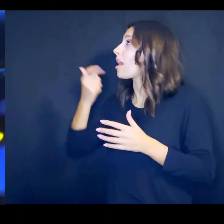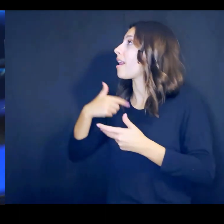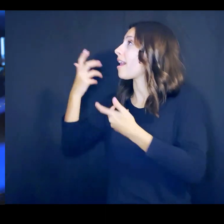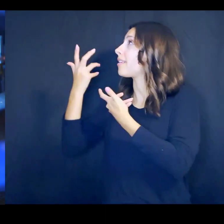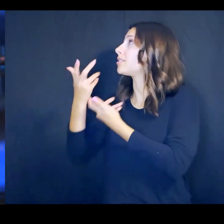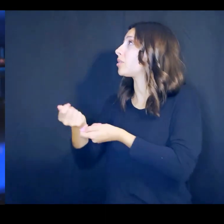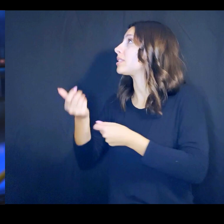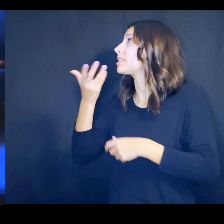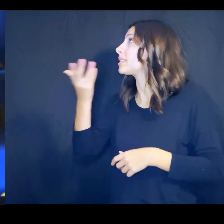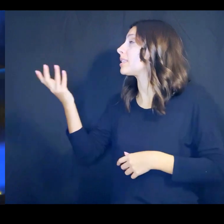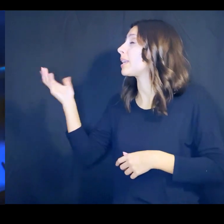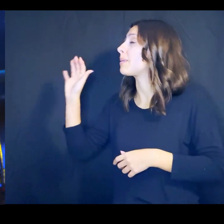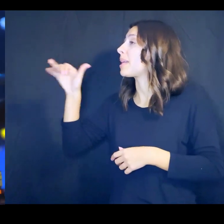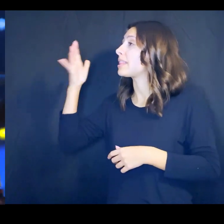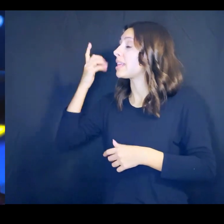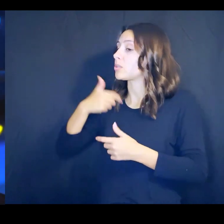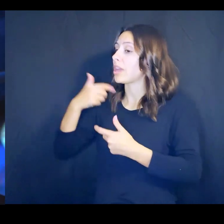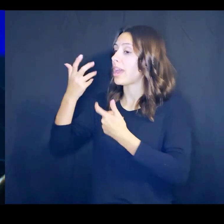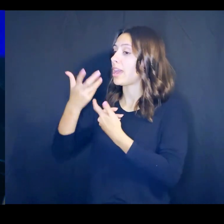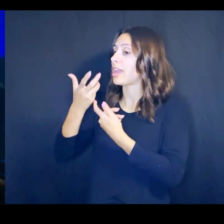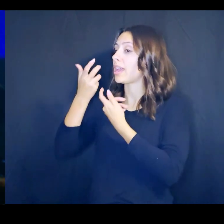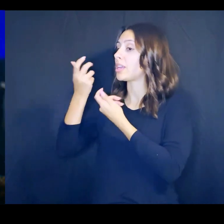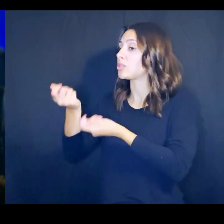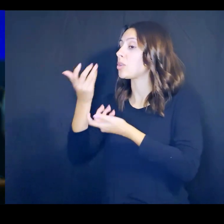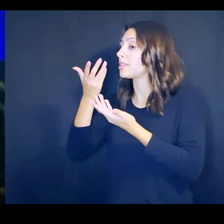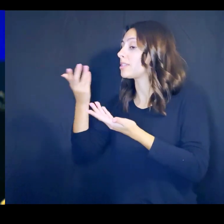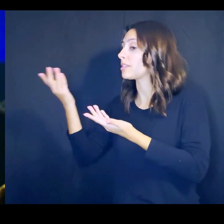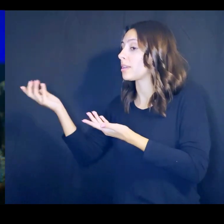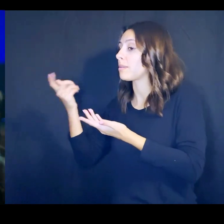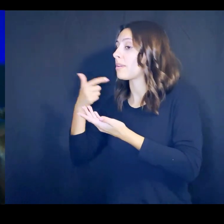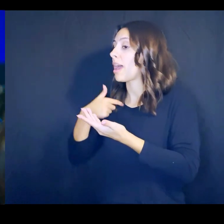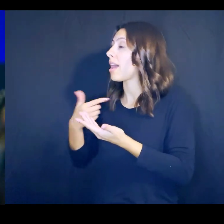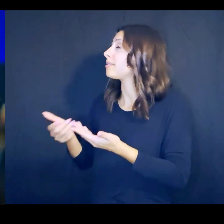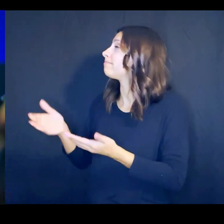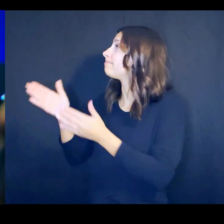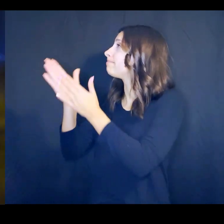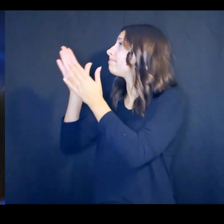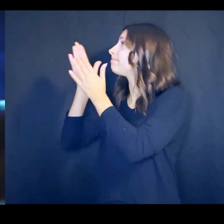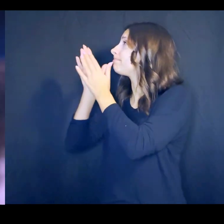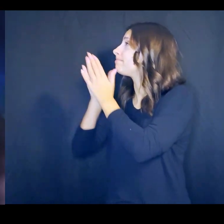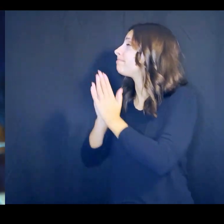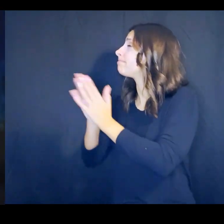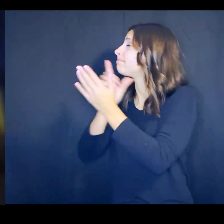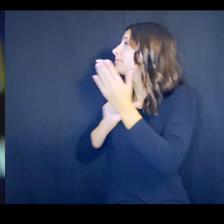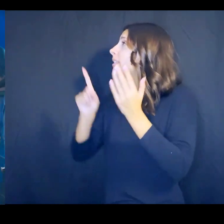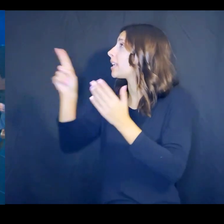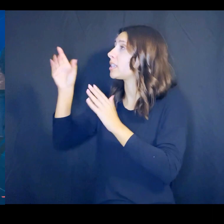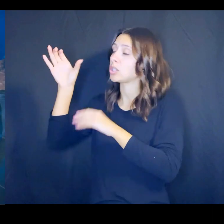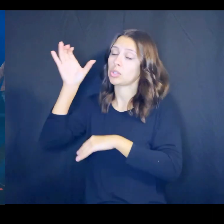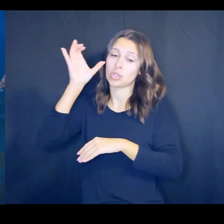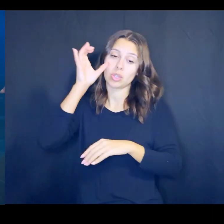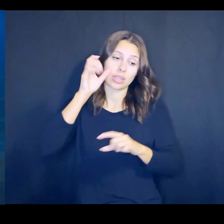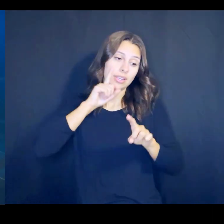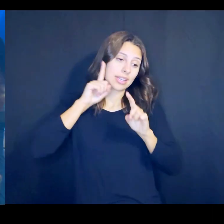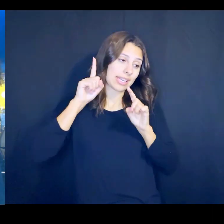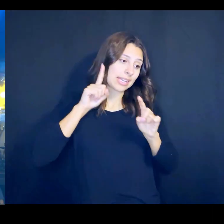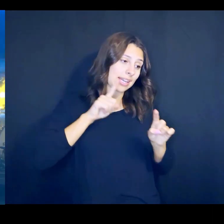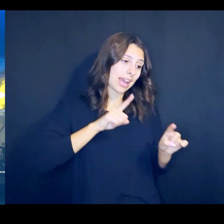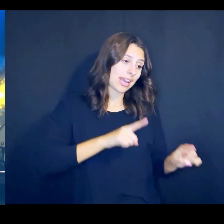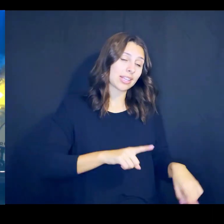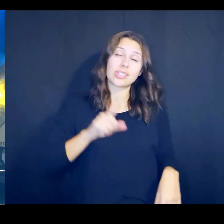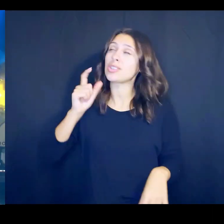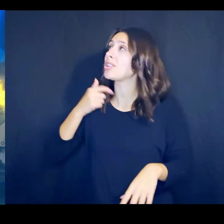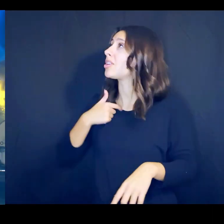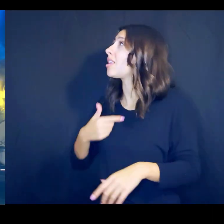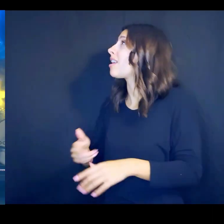there. That's why. Come on, find somebody. Find somebody. Say, I saw the Lord and he